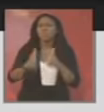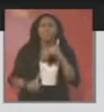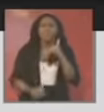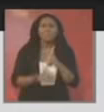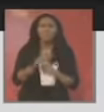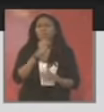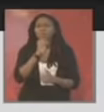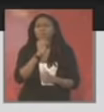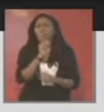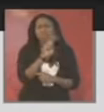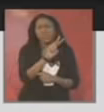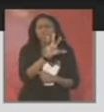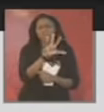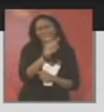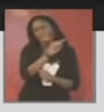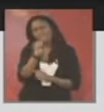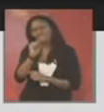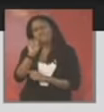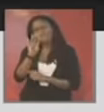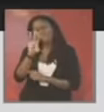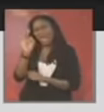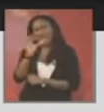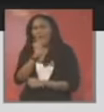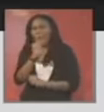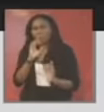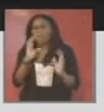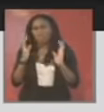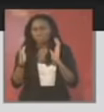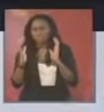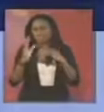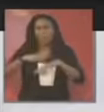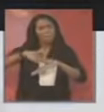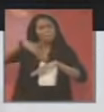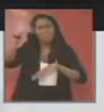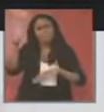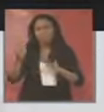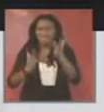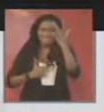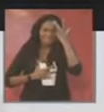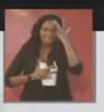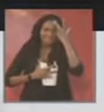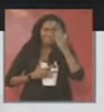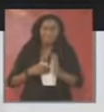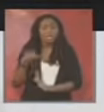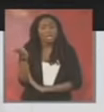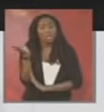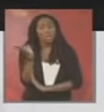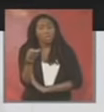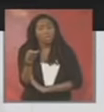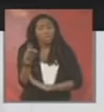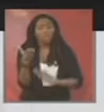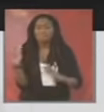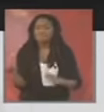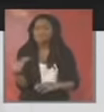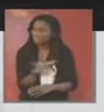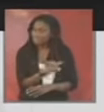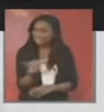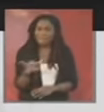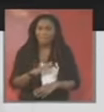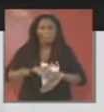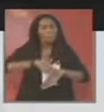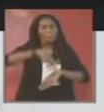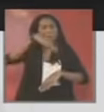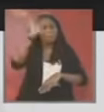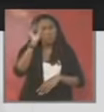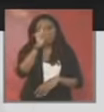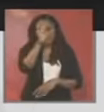to 49-year-old age group. Next slide. Among the deaths, the trend also remains similar, with